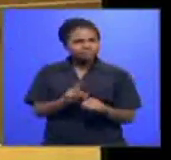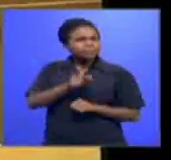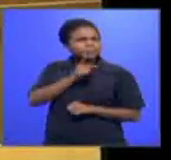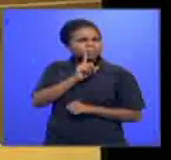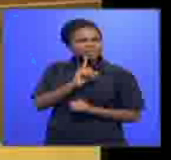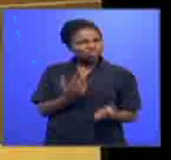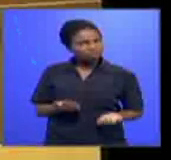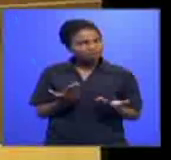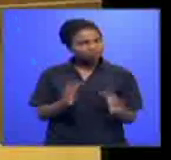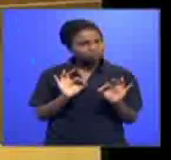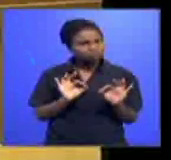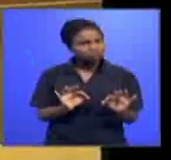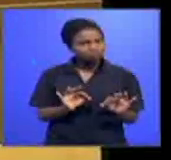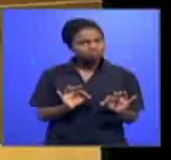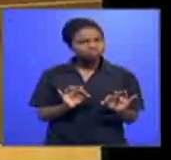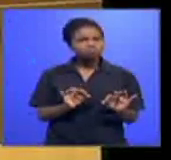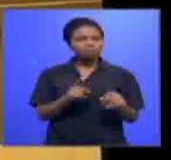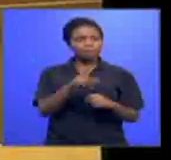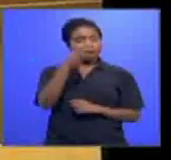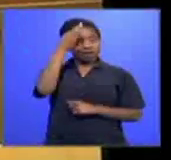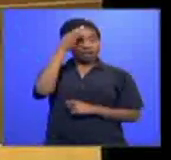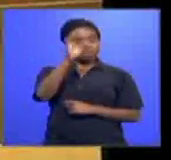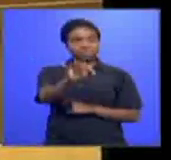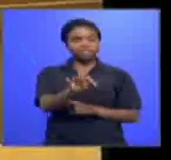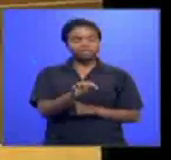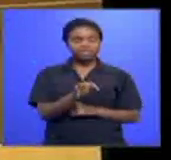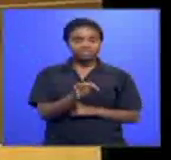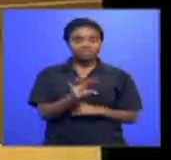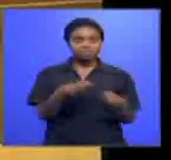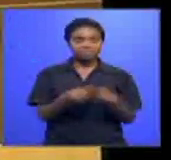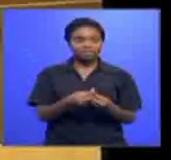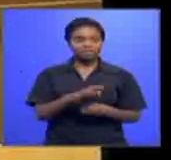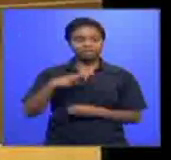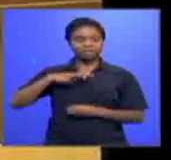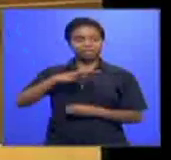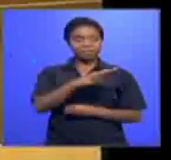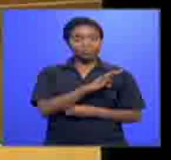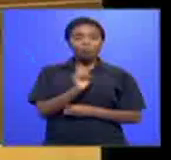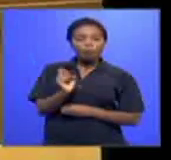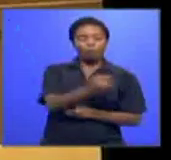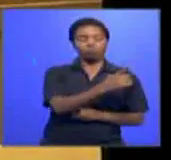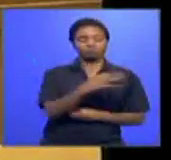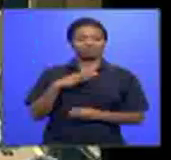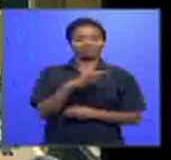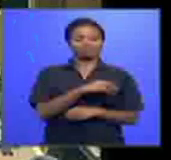of service provided by the state to all its employees.